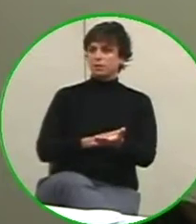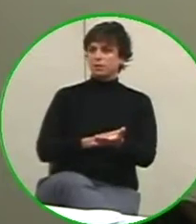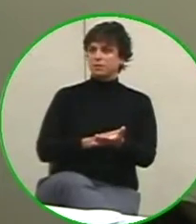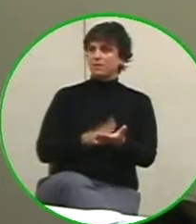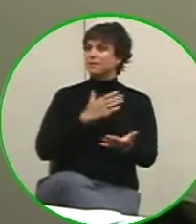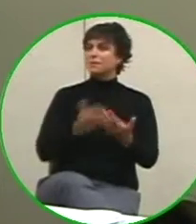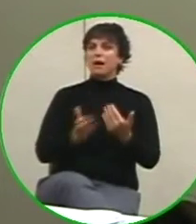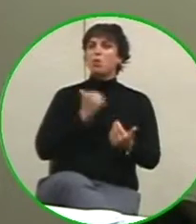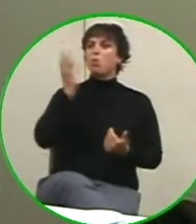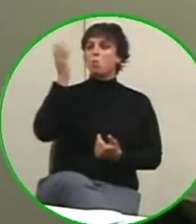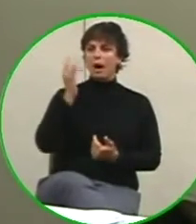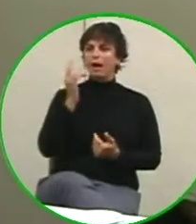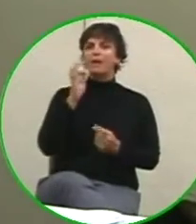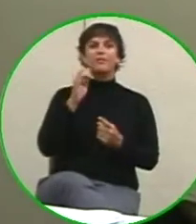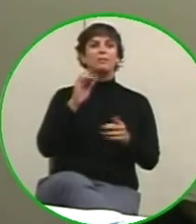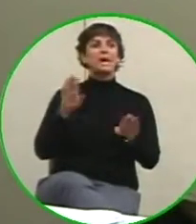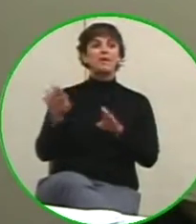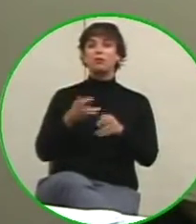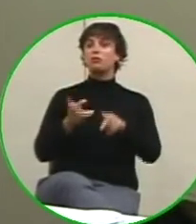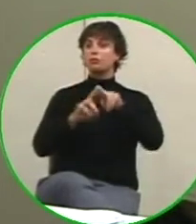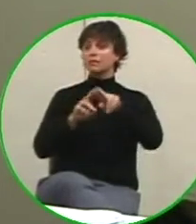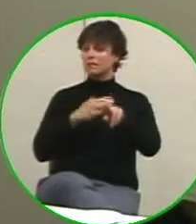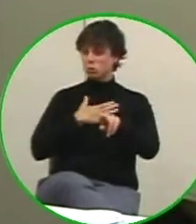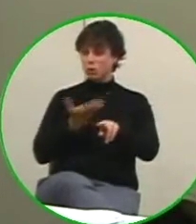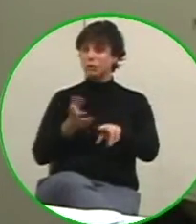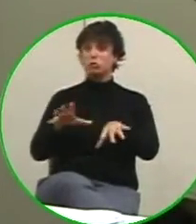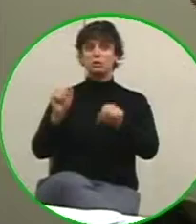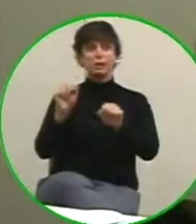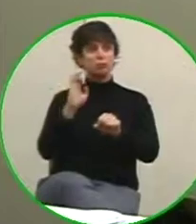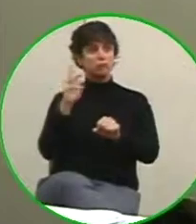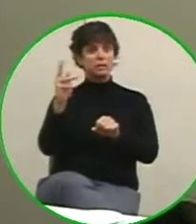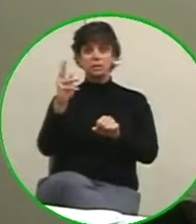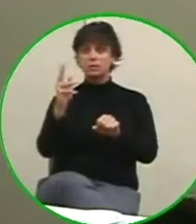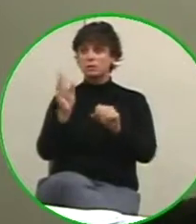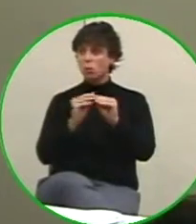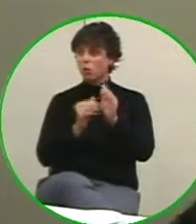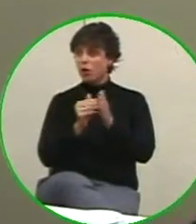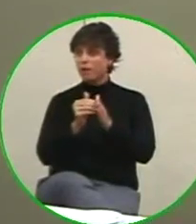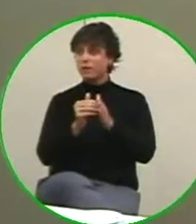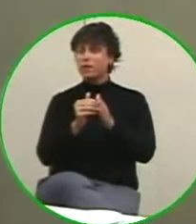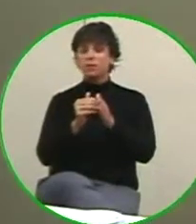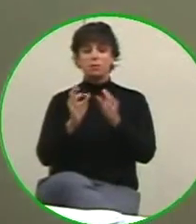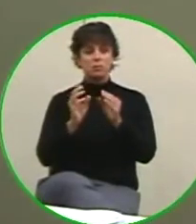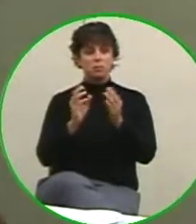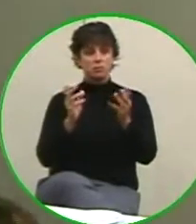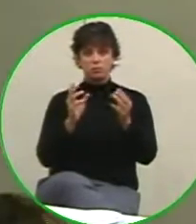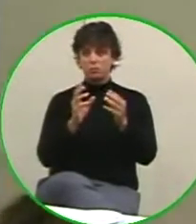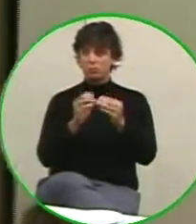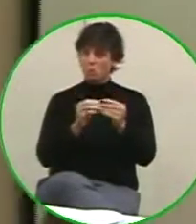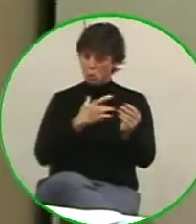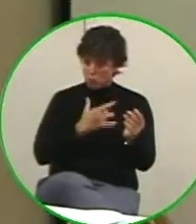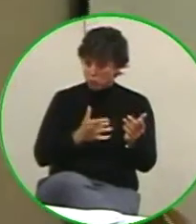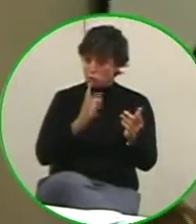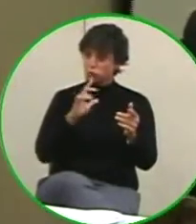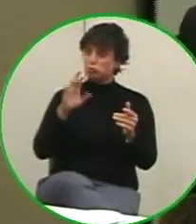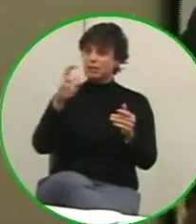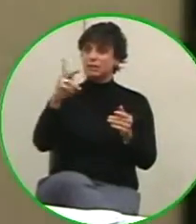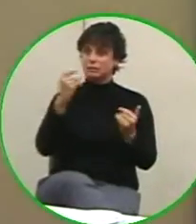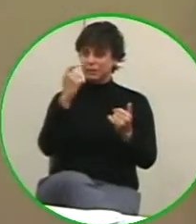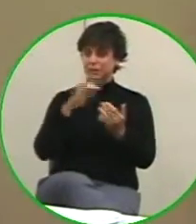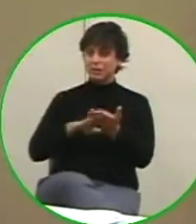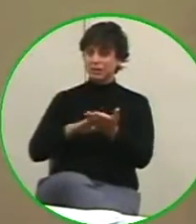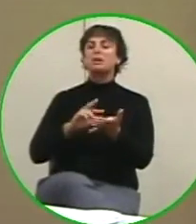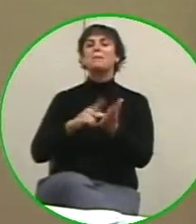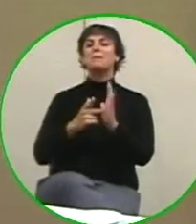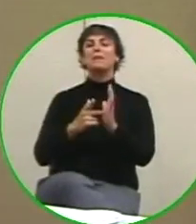why. If the behavior increases and he's willing to take risks more, greater, more frequently, more likely to take risks, then